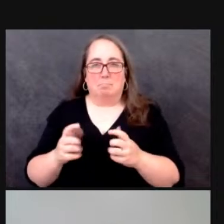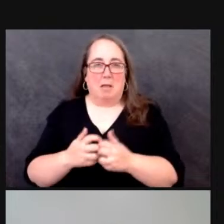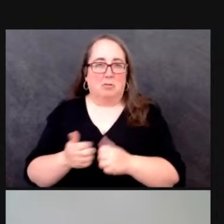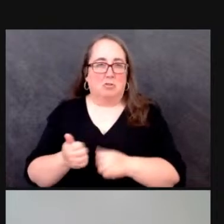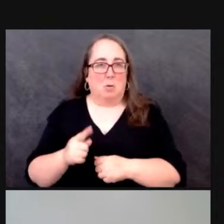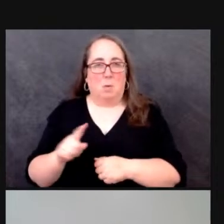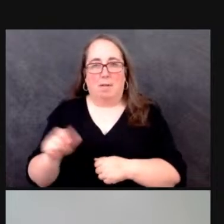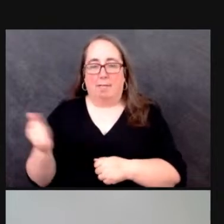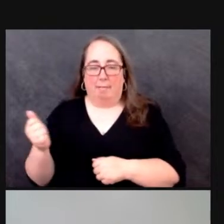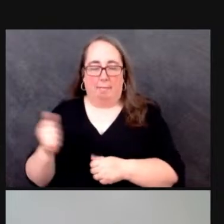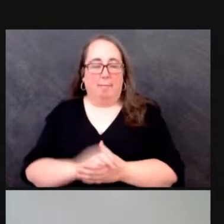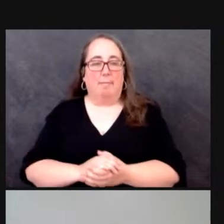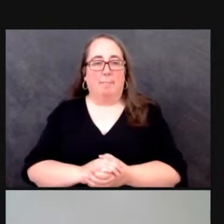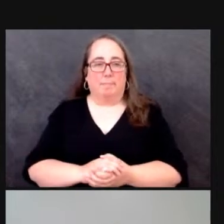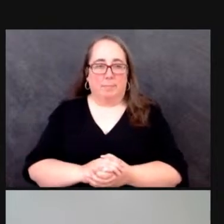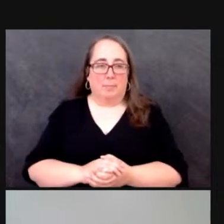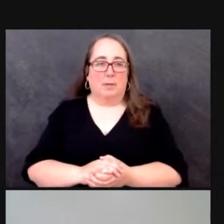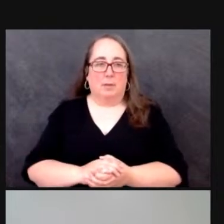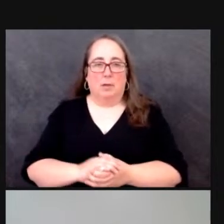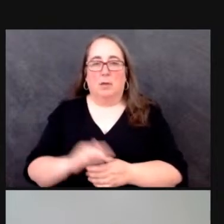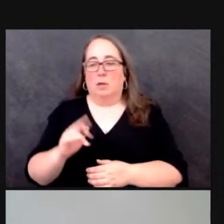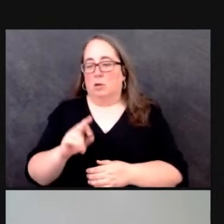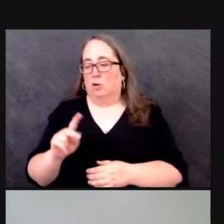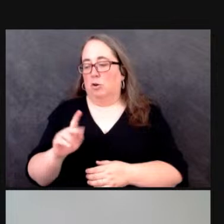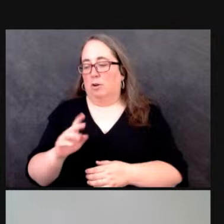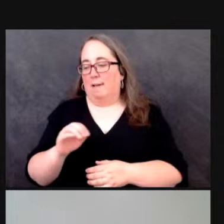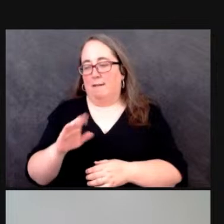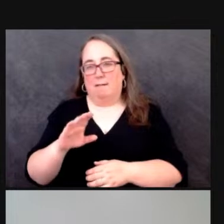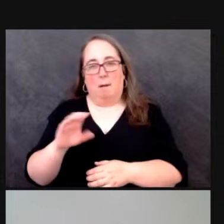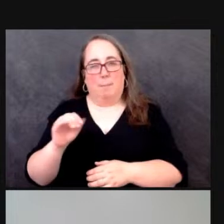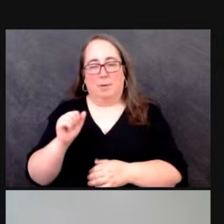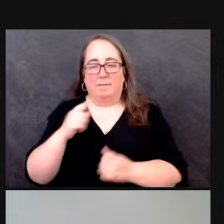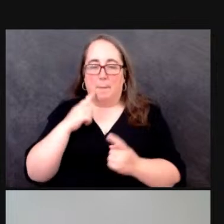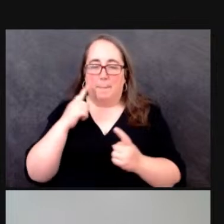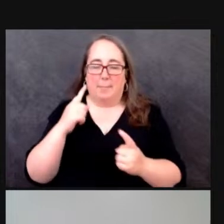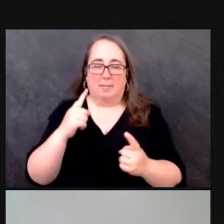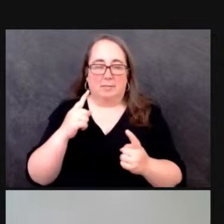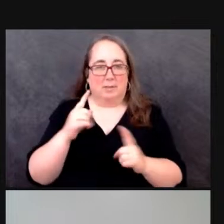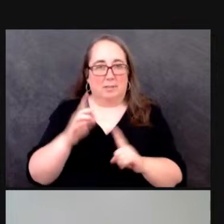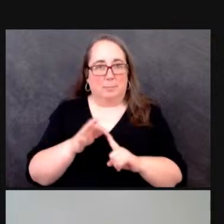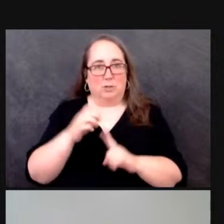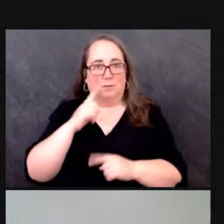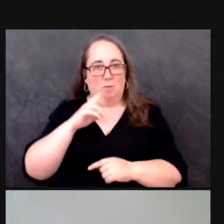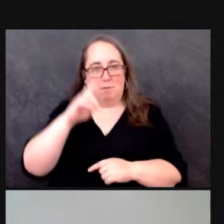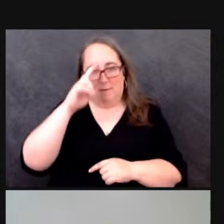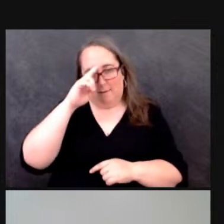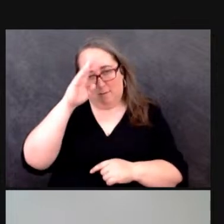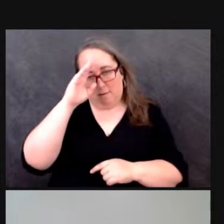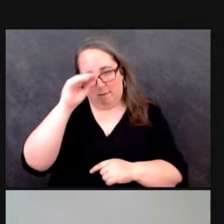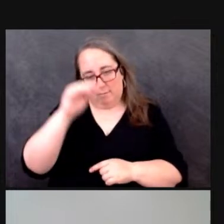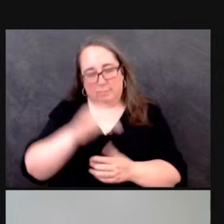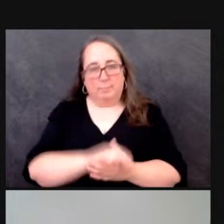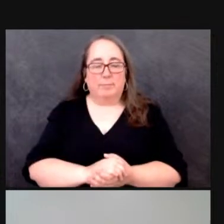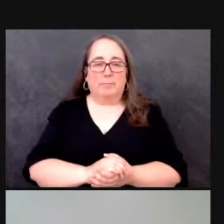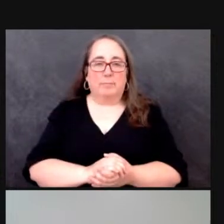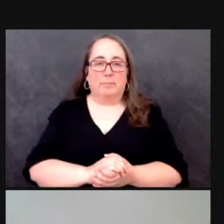and Son Company, who are so widely known to all, naval men especially."